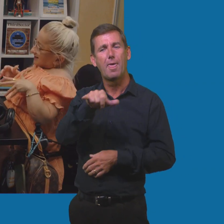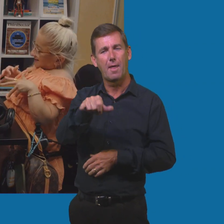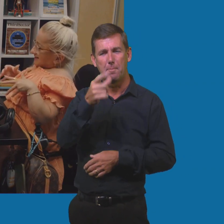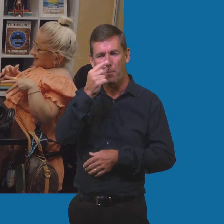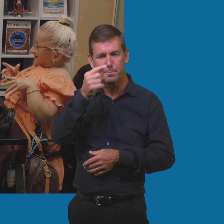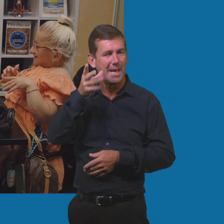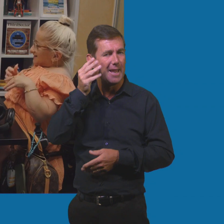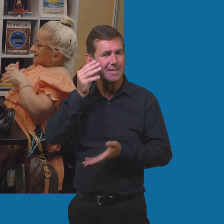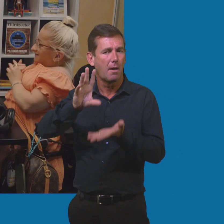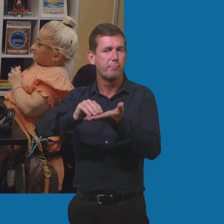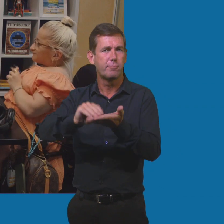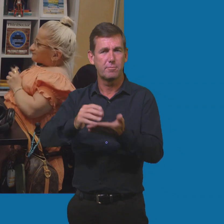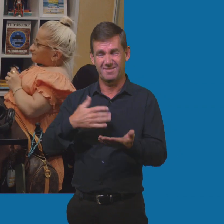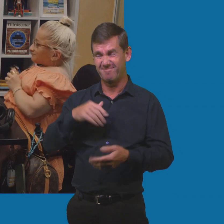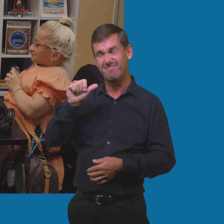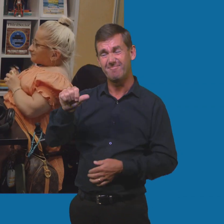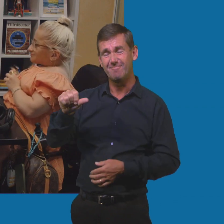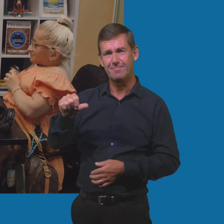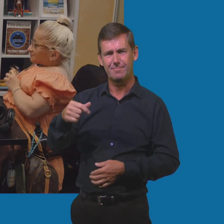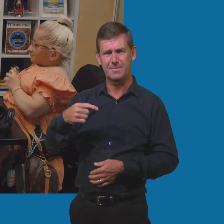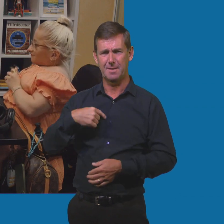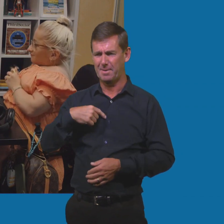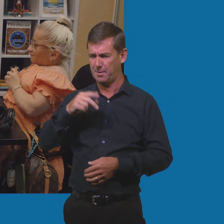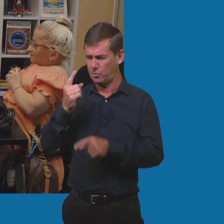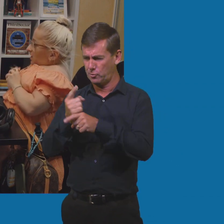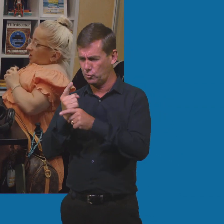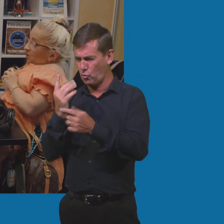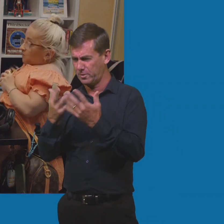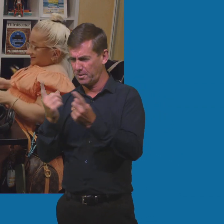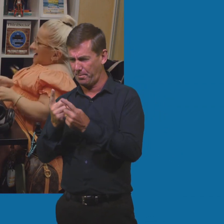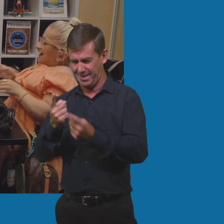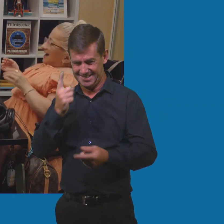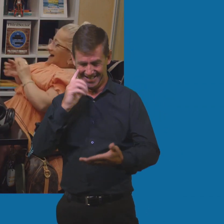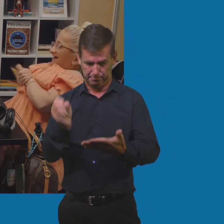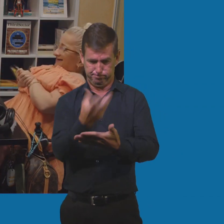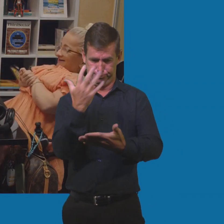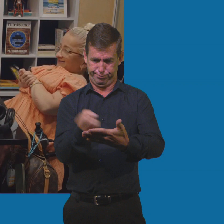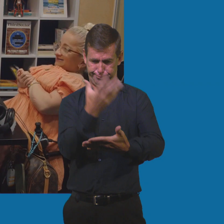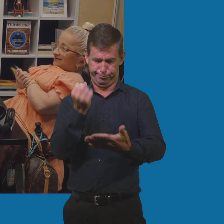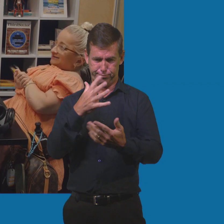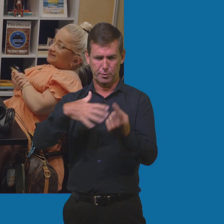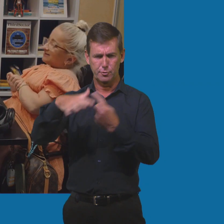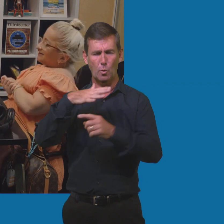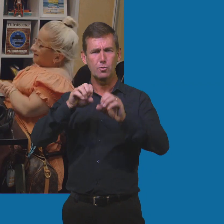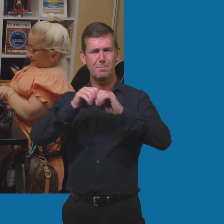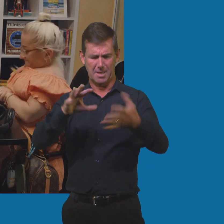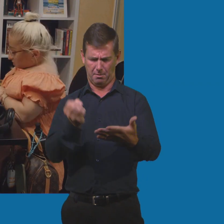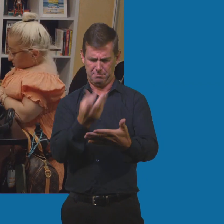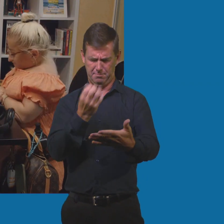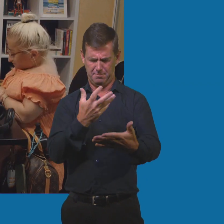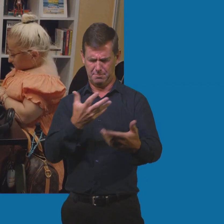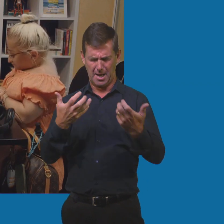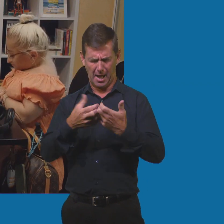listening. I mean, you know, sometimes I'm talking about something and the next thing it's all over in my phone. Well, luckily we don't have to worry about AI for